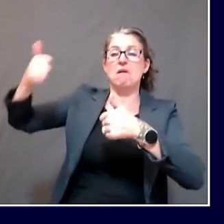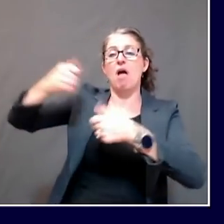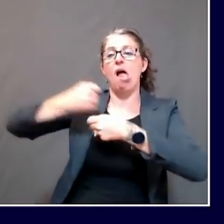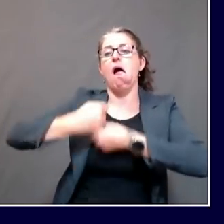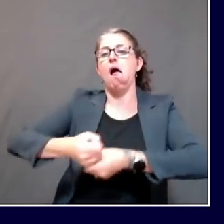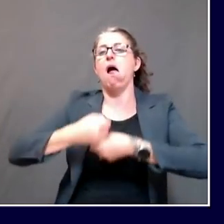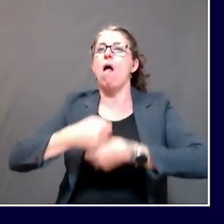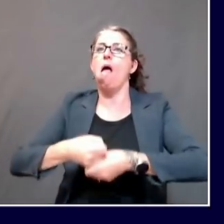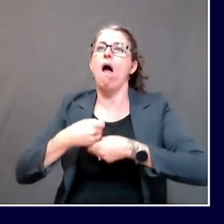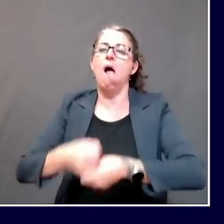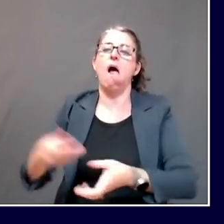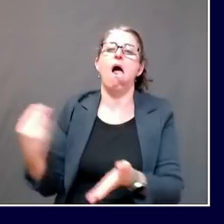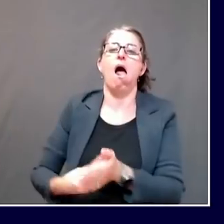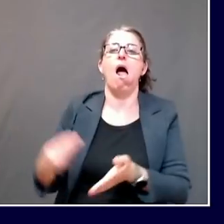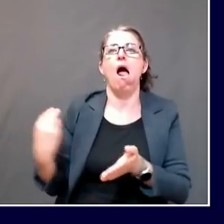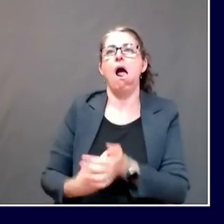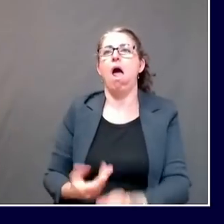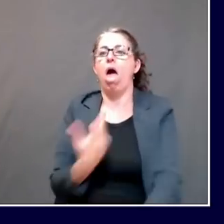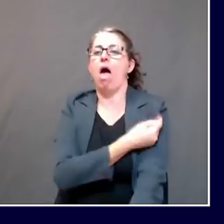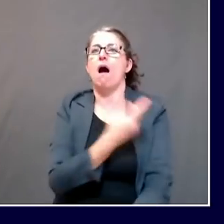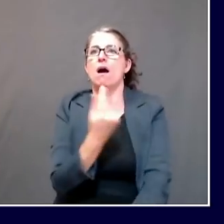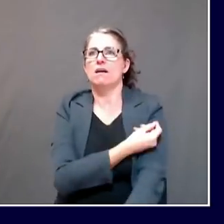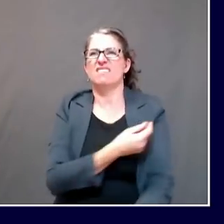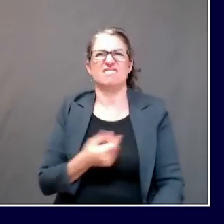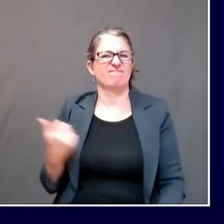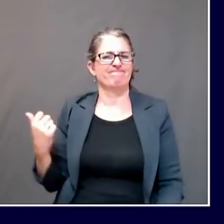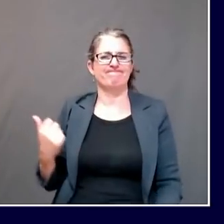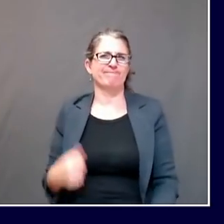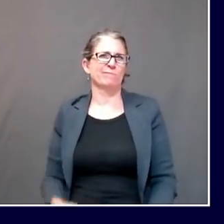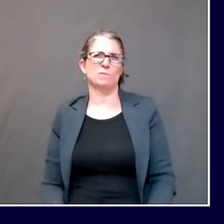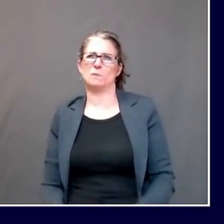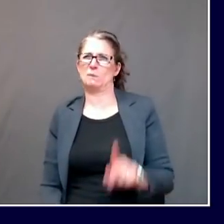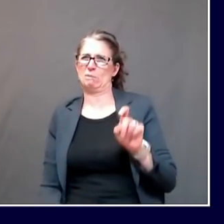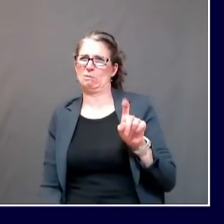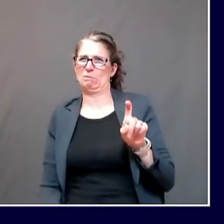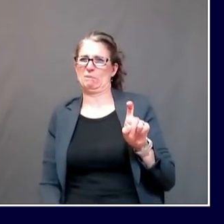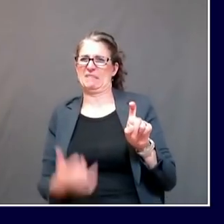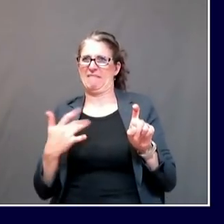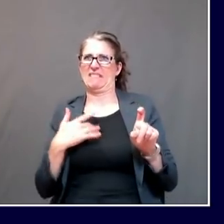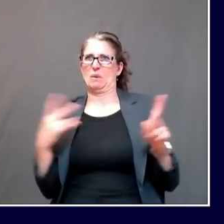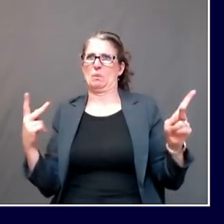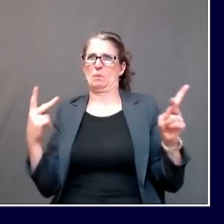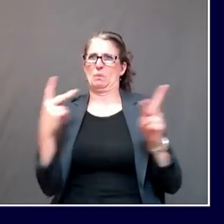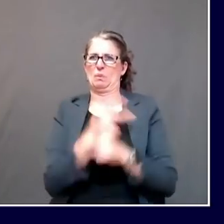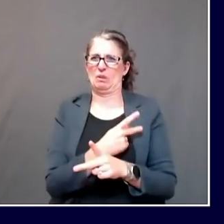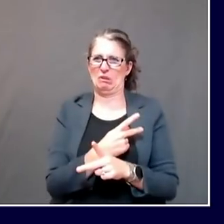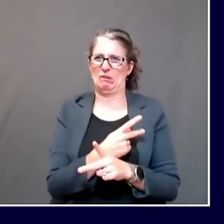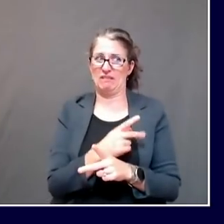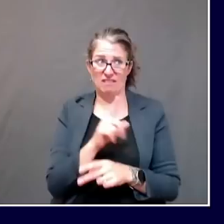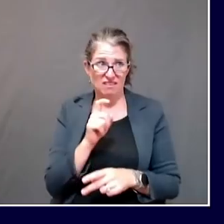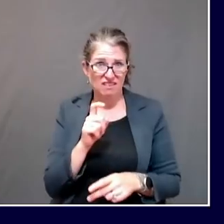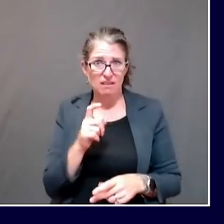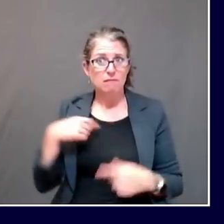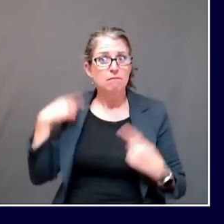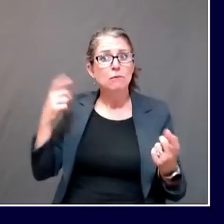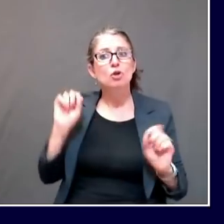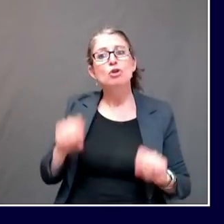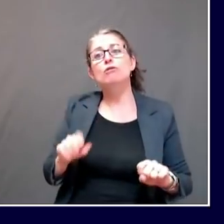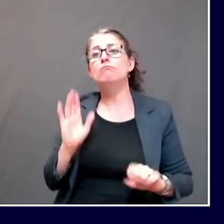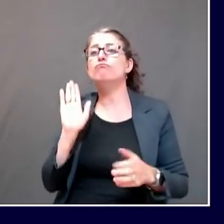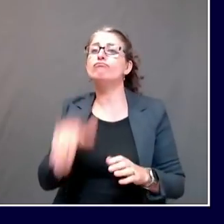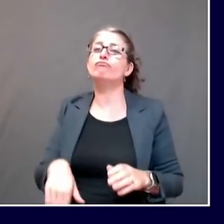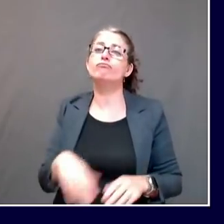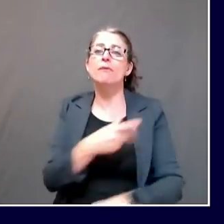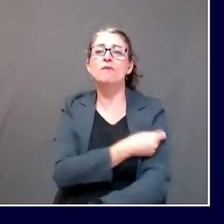Dr. Shah's many urgings, concerned about potential autoimmune effects. And she writes that she needs